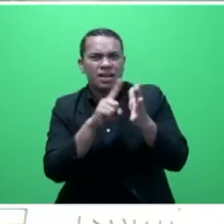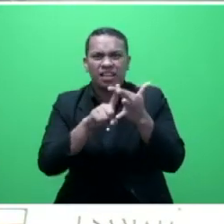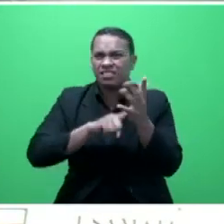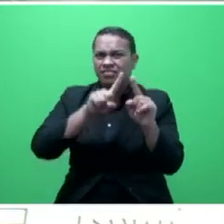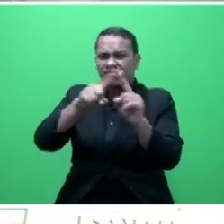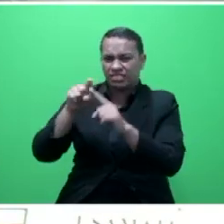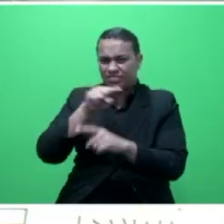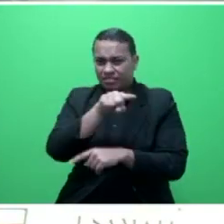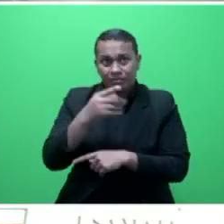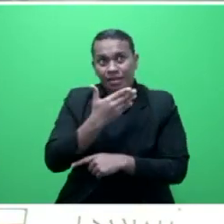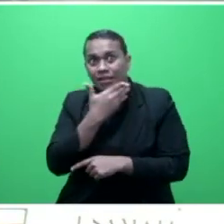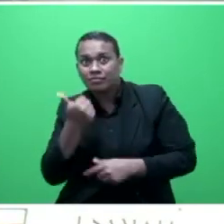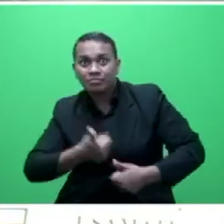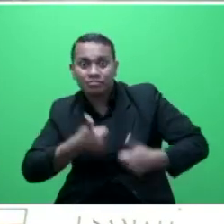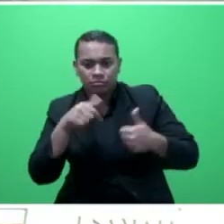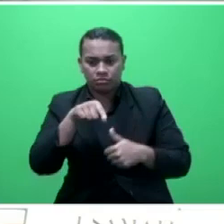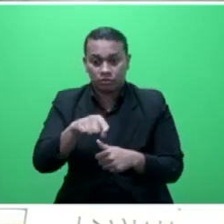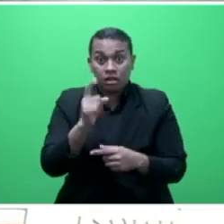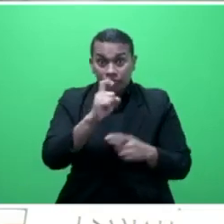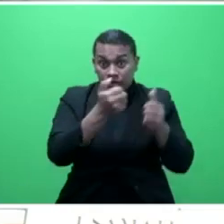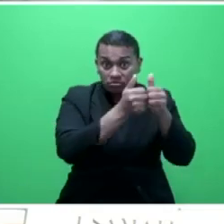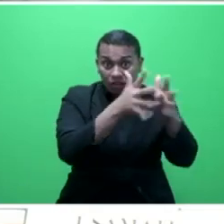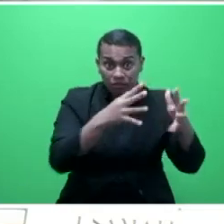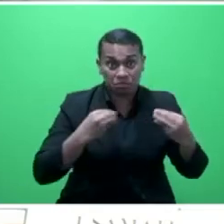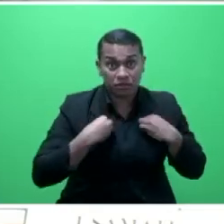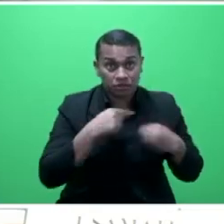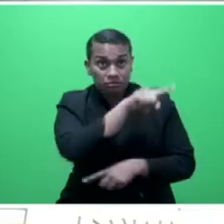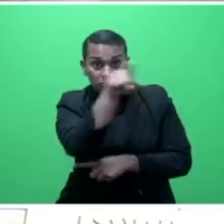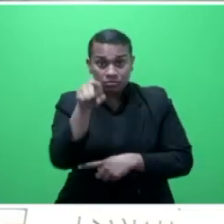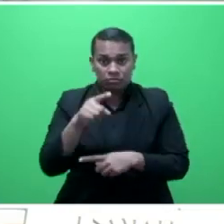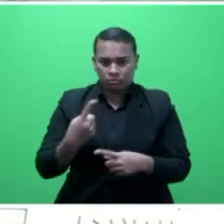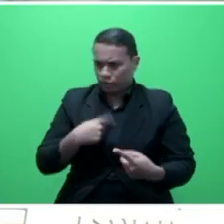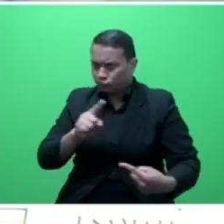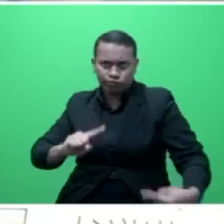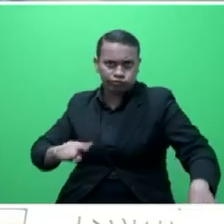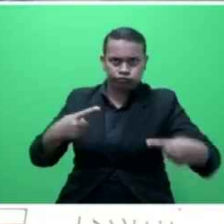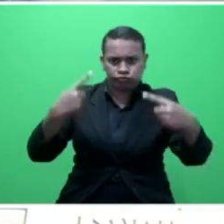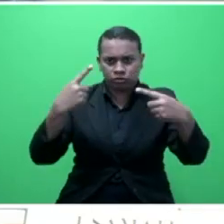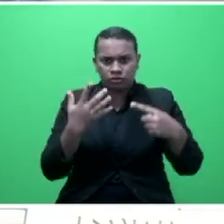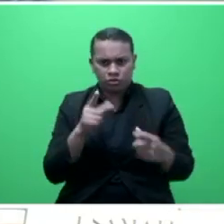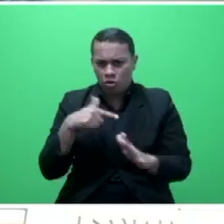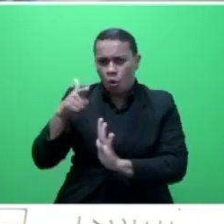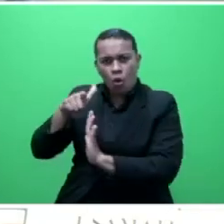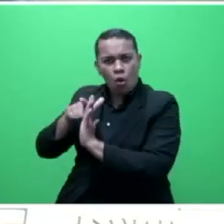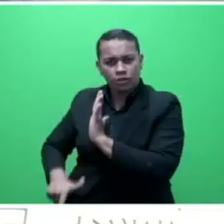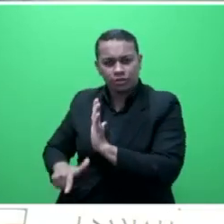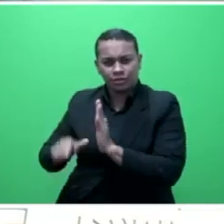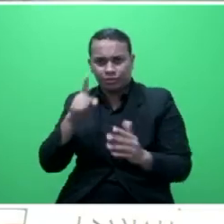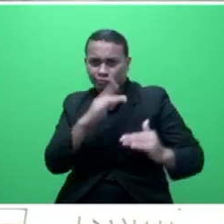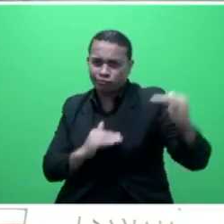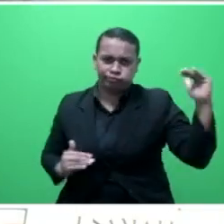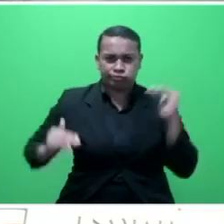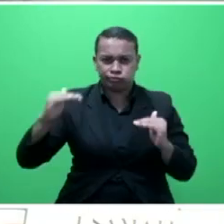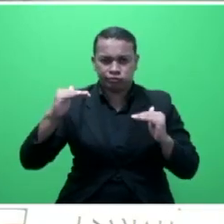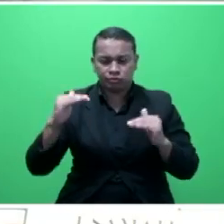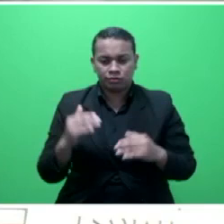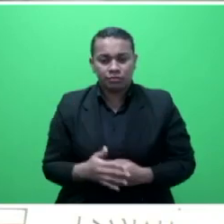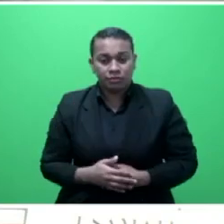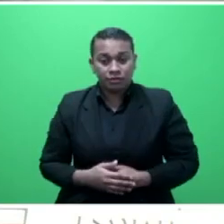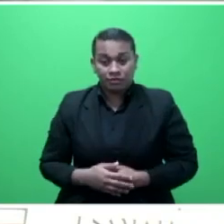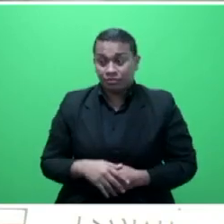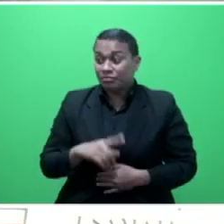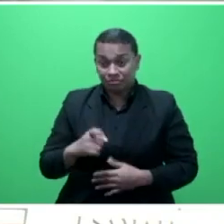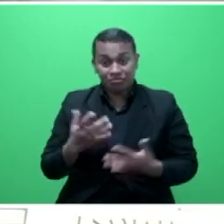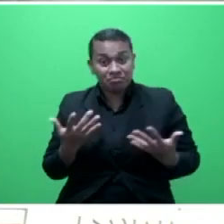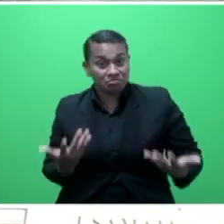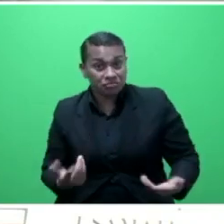open for business, Mr. Speaker, sir, they will do so with a vengeance. Mr. Speaker, sir, we're also making some groundbreaking